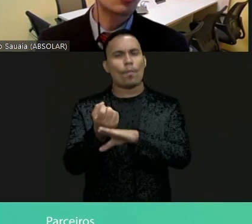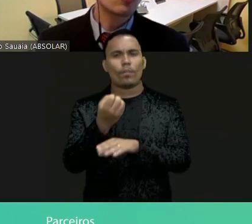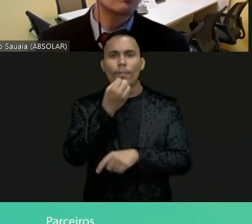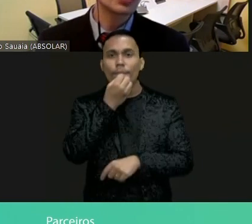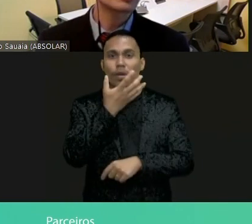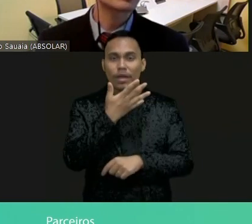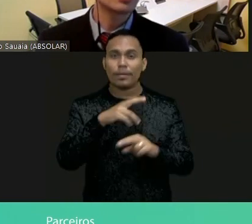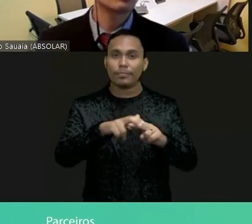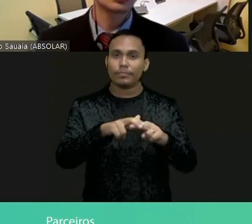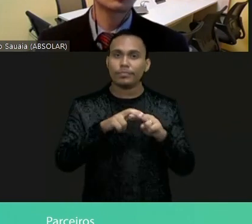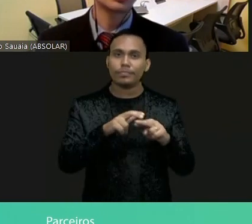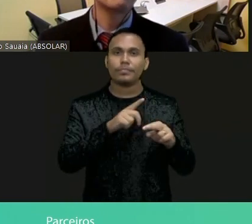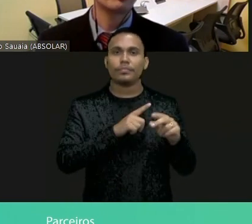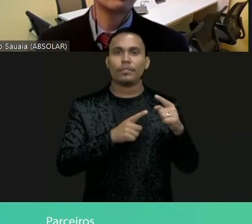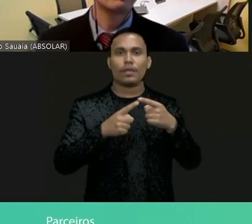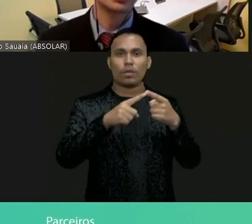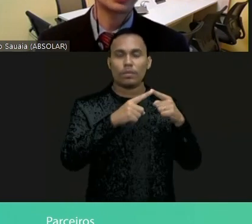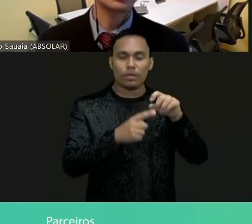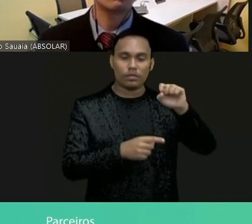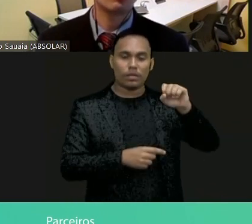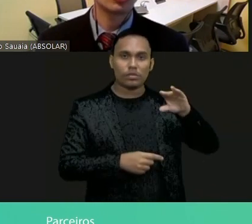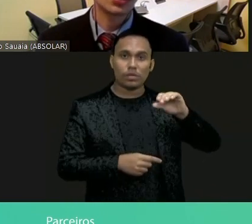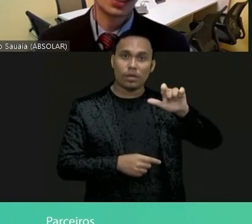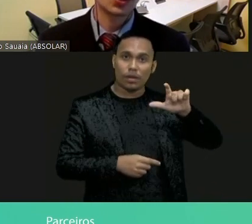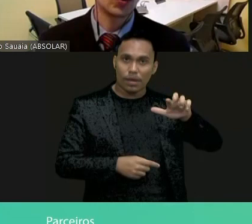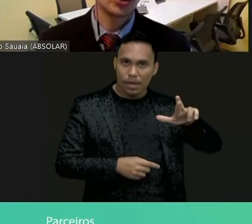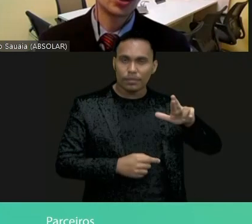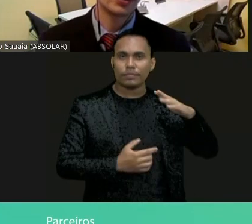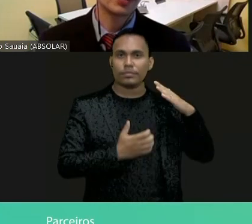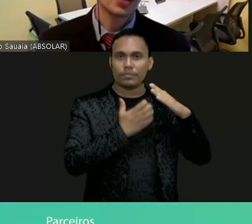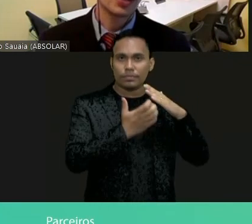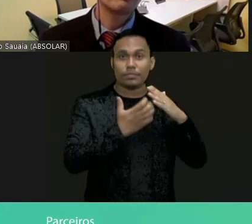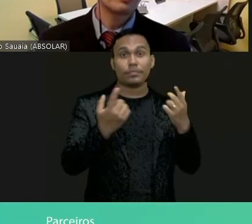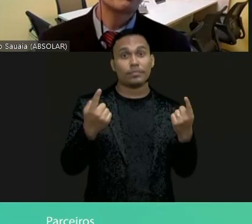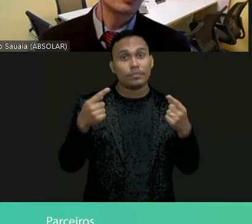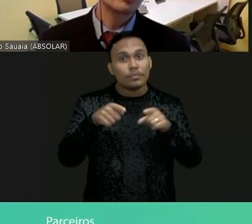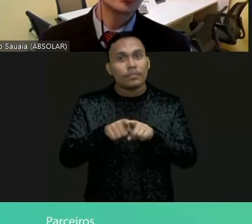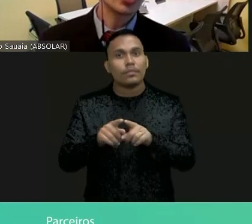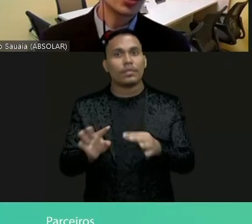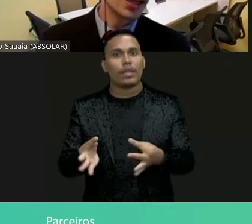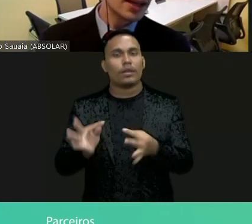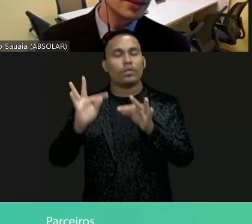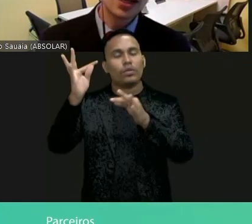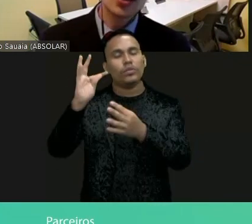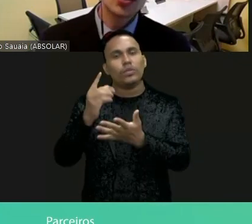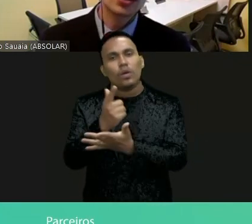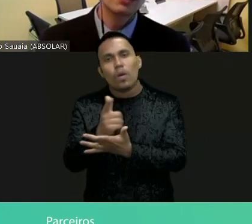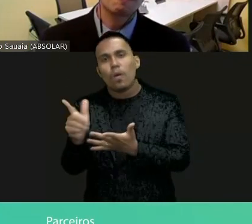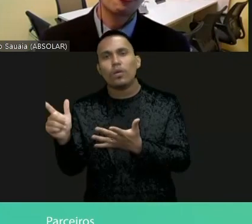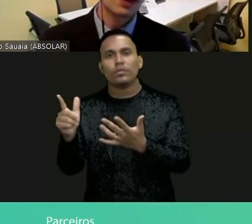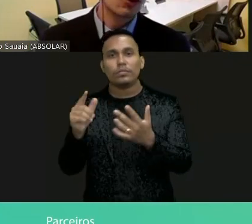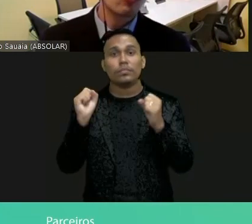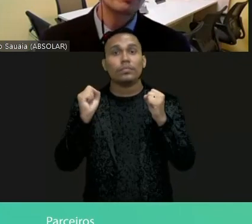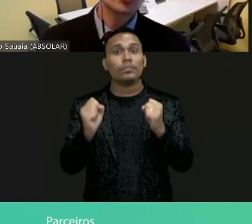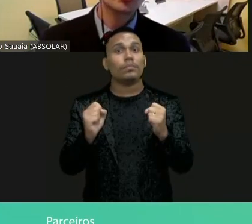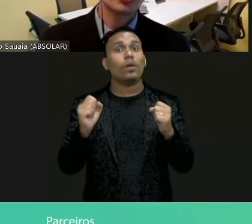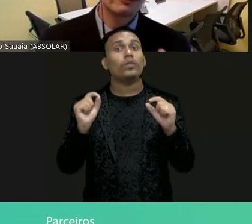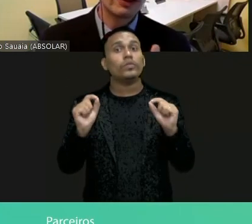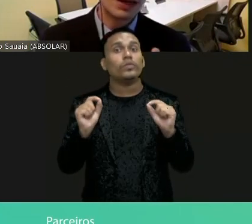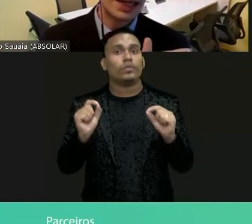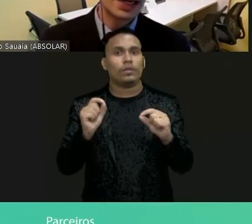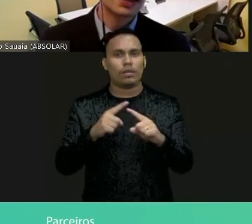And so the combination of solar and photovoltaic with other technologies will allow